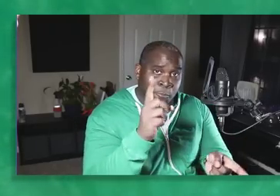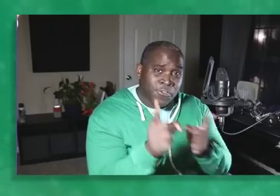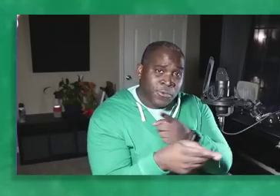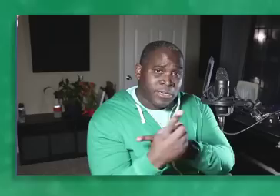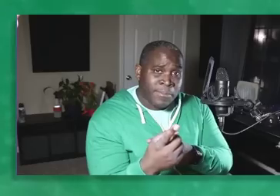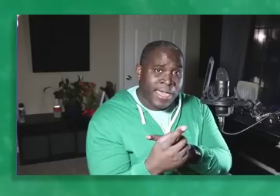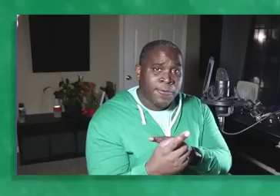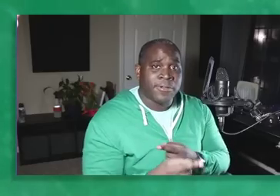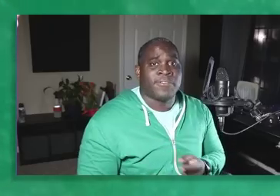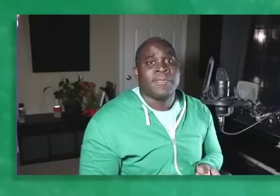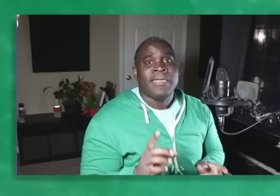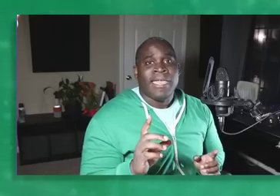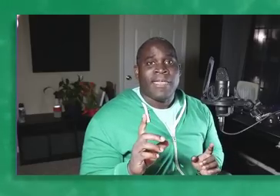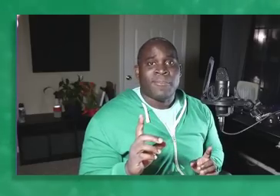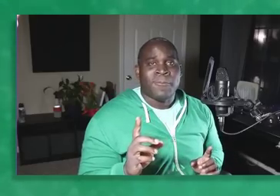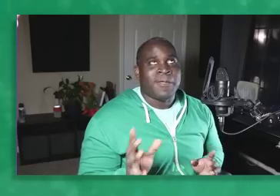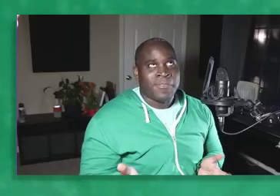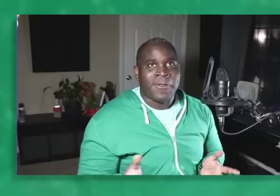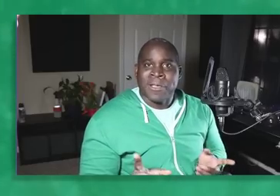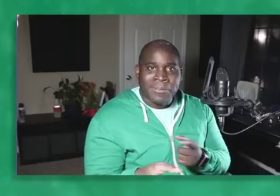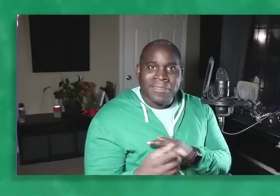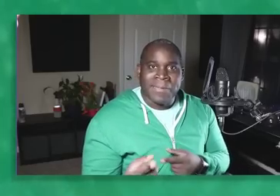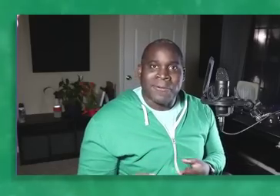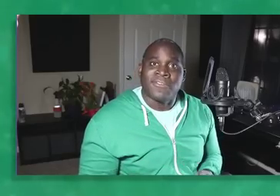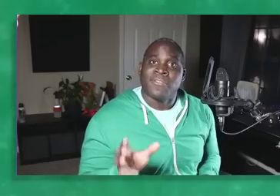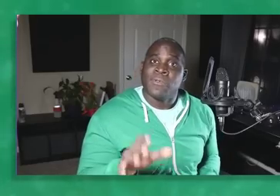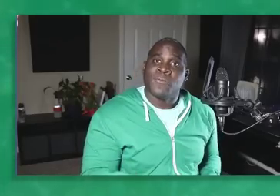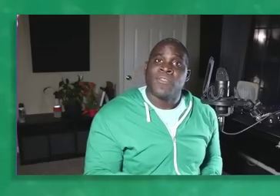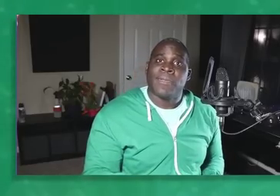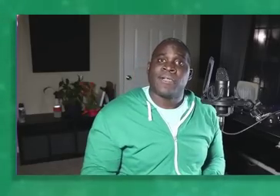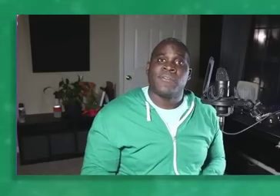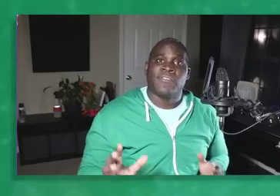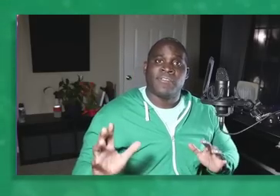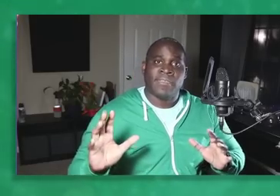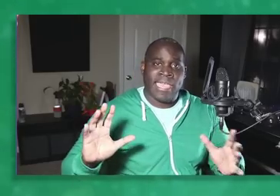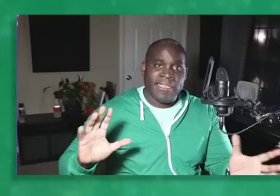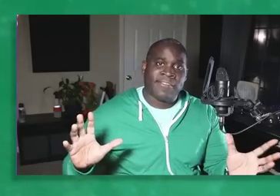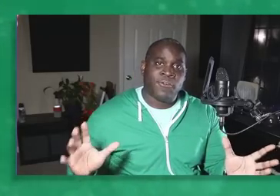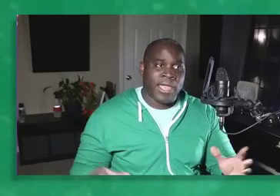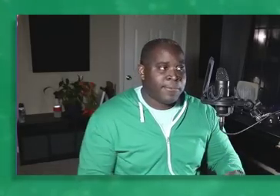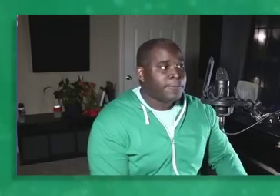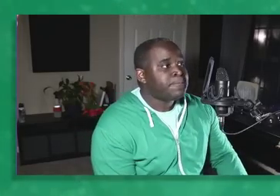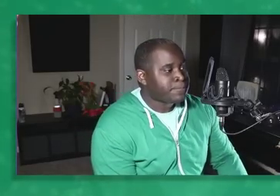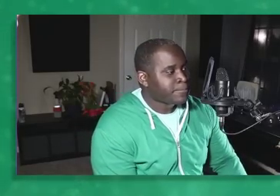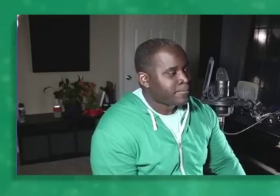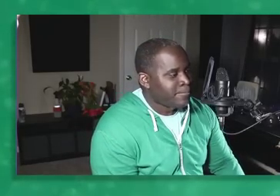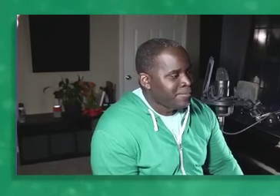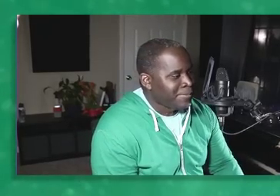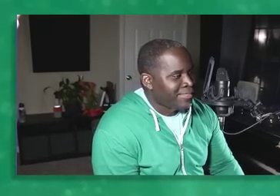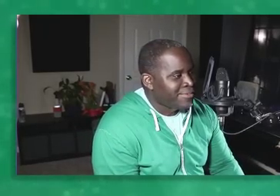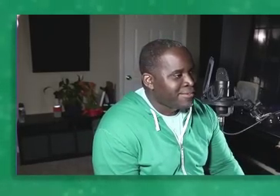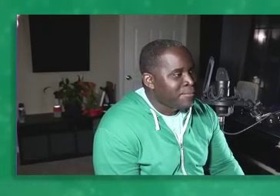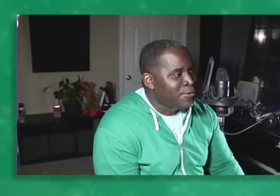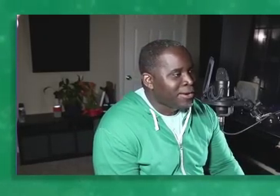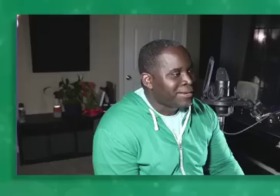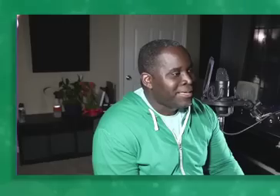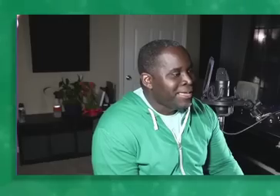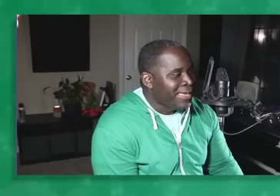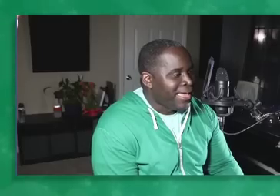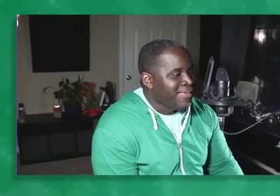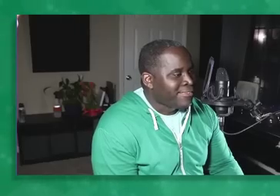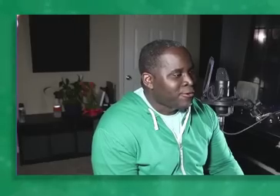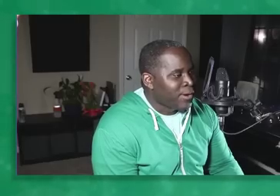Note that the words are a little bit backwards. And they're completely backwards. And the reason why they're backwards is ASL grammar. This is